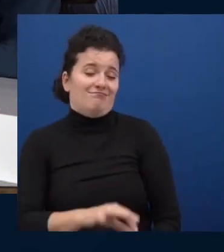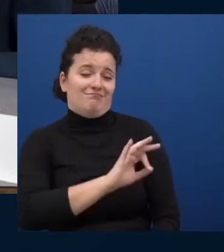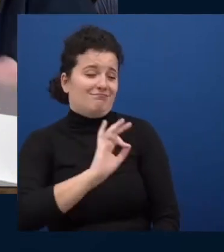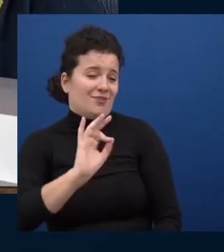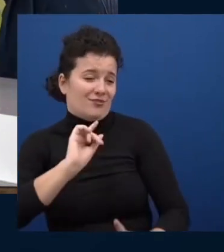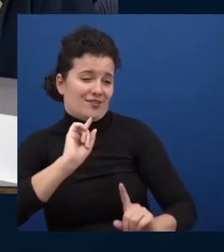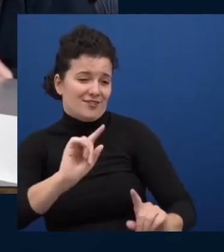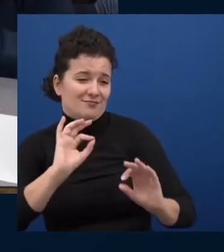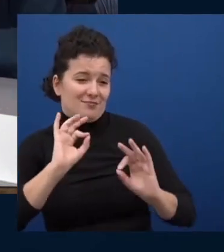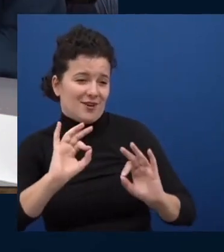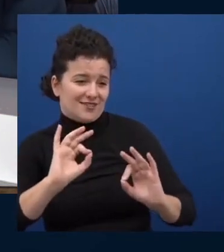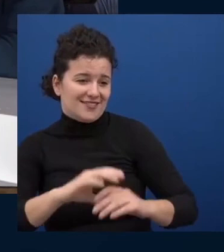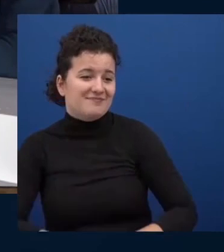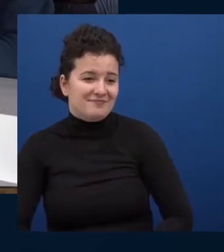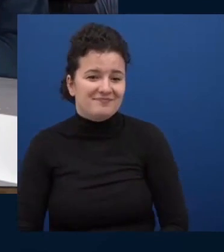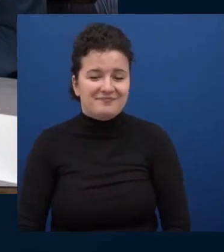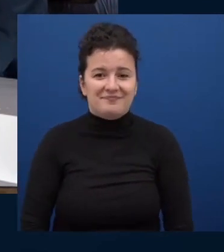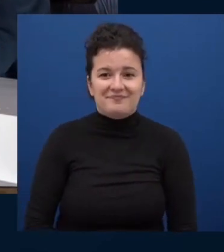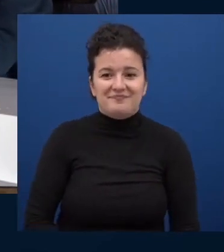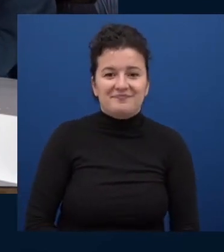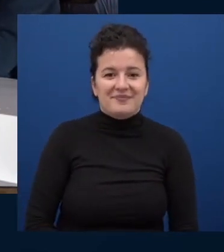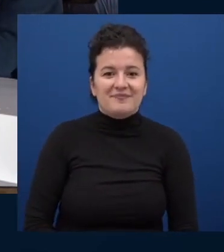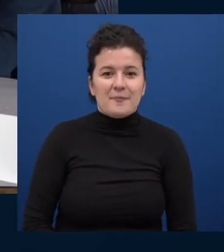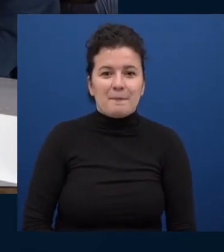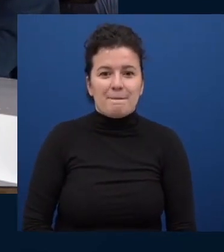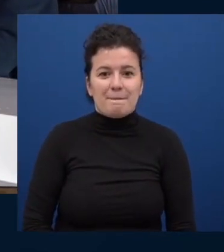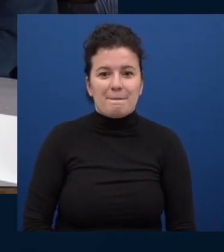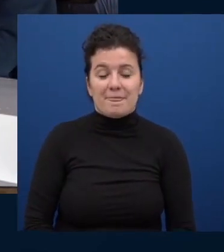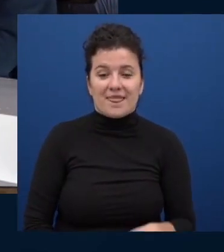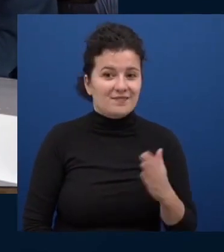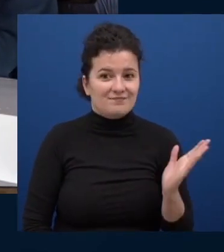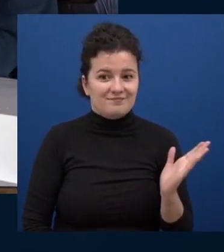to... I already have a stream that,